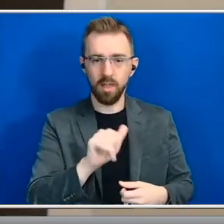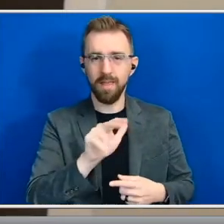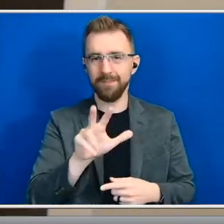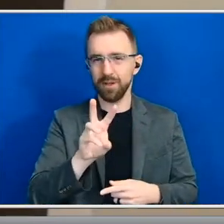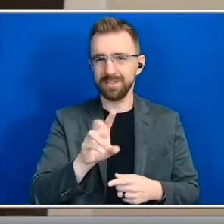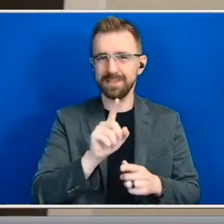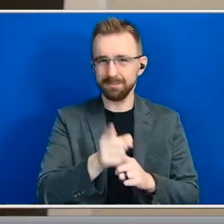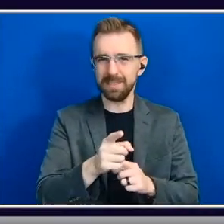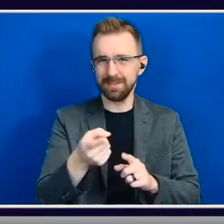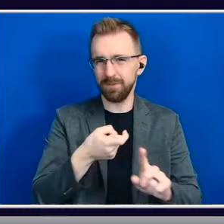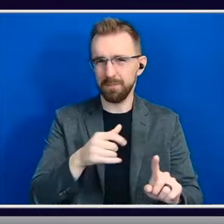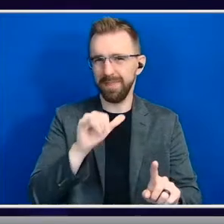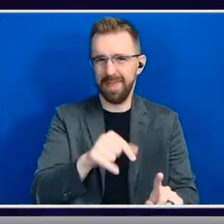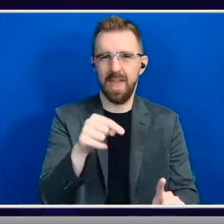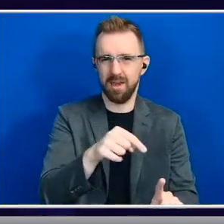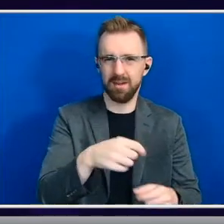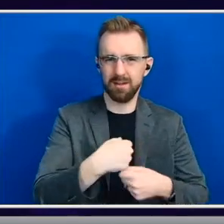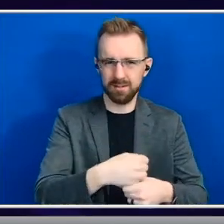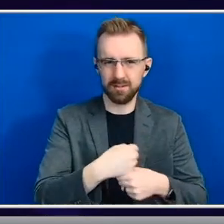from. Dr. Crawford,